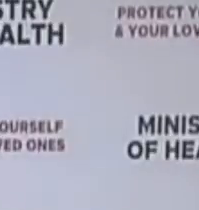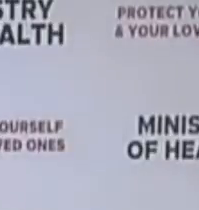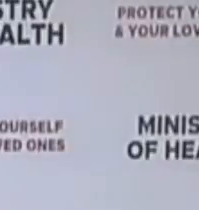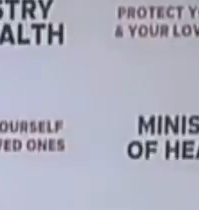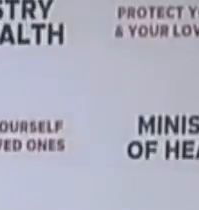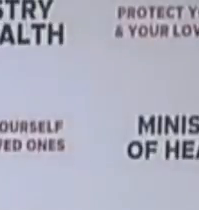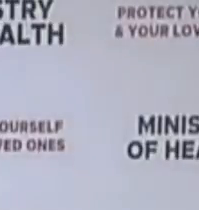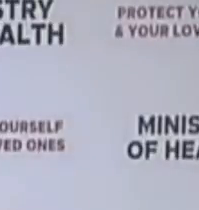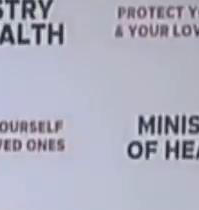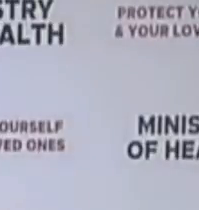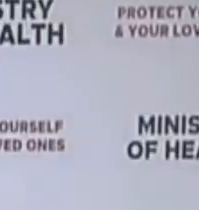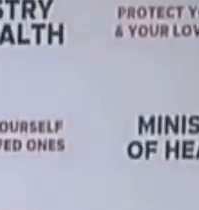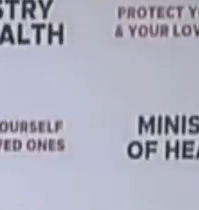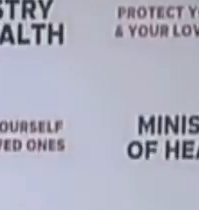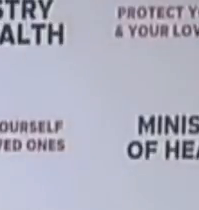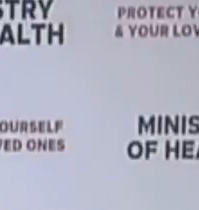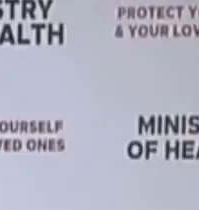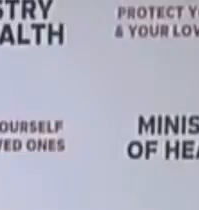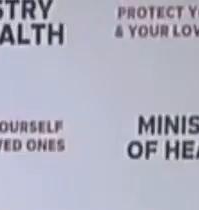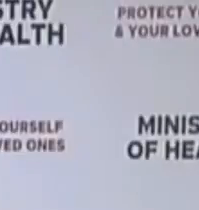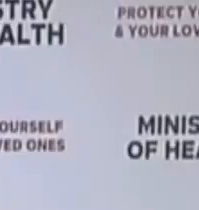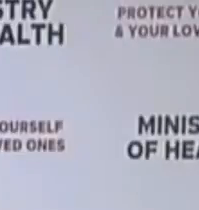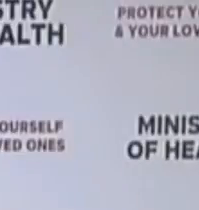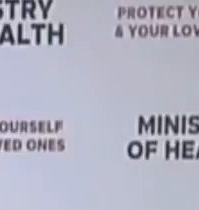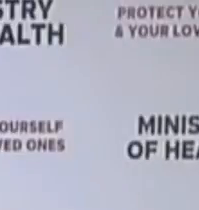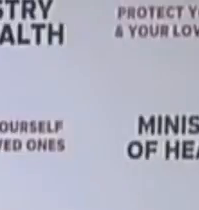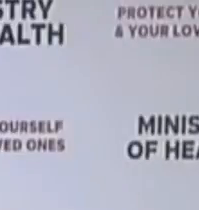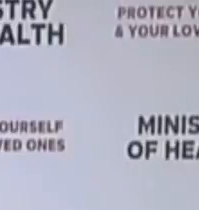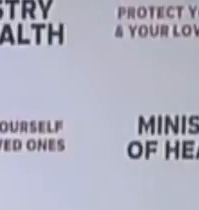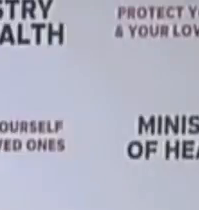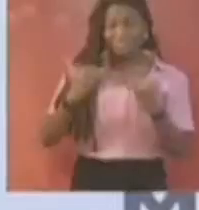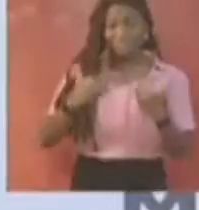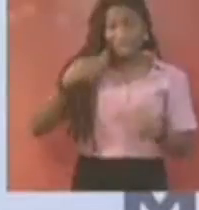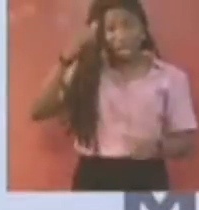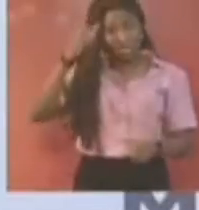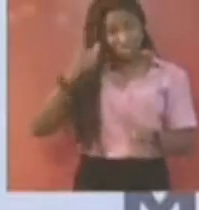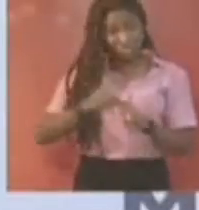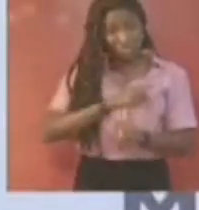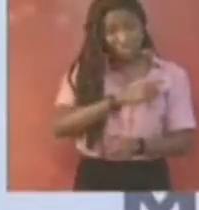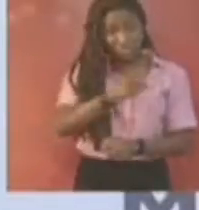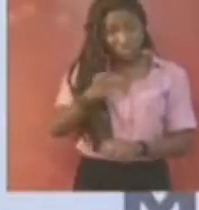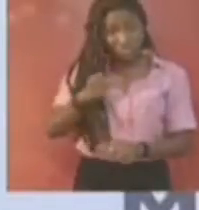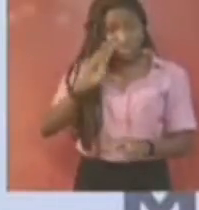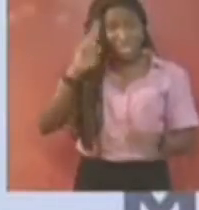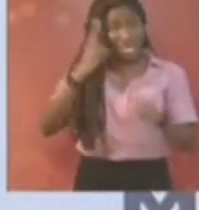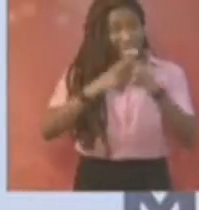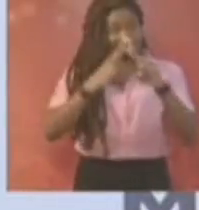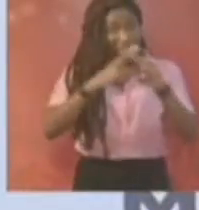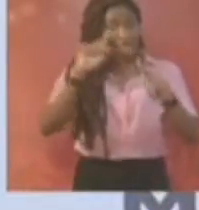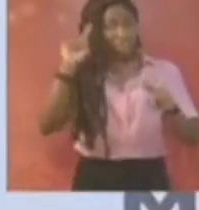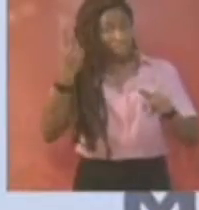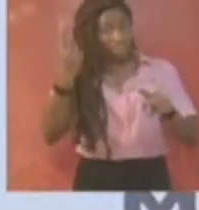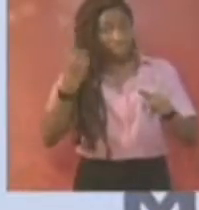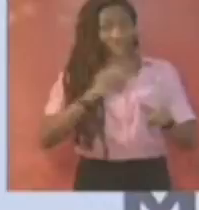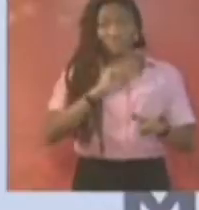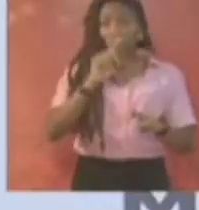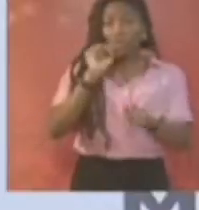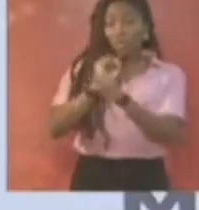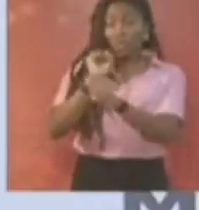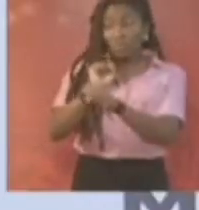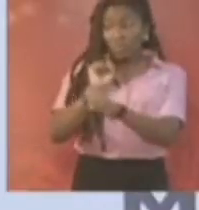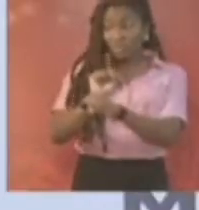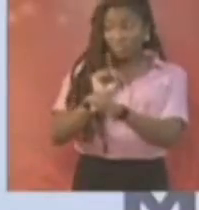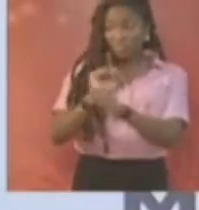answer segment. We once again remind our media representatives to state your name and the name of the media house that you